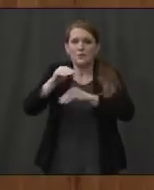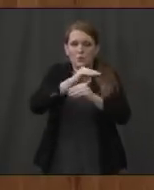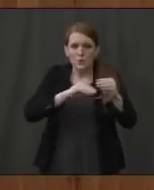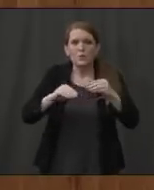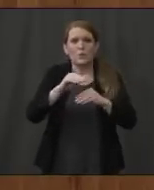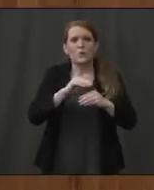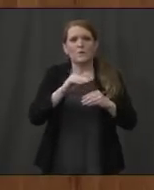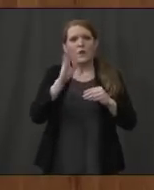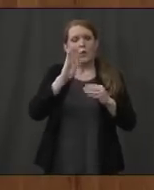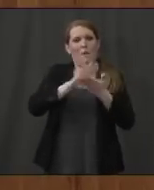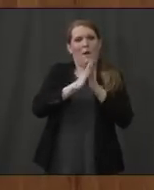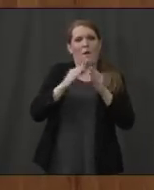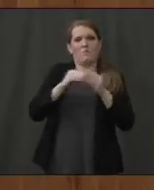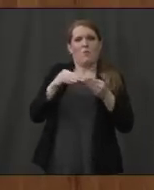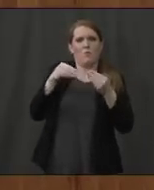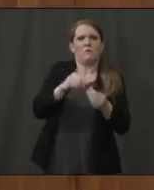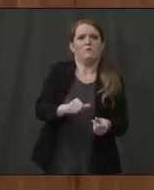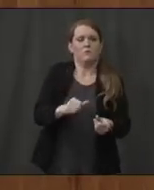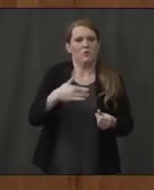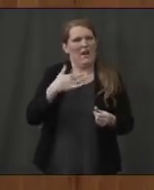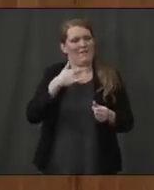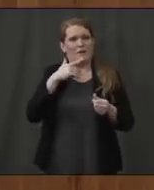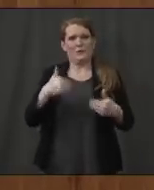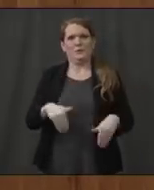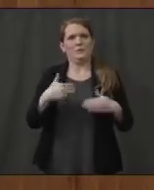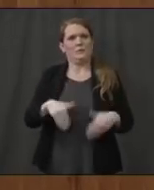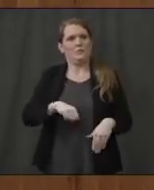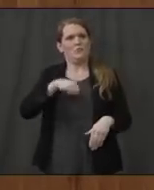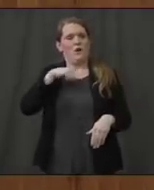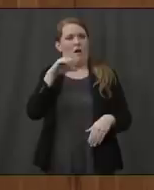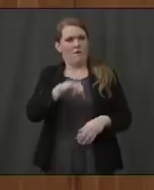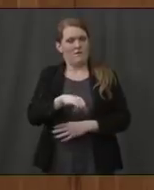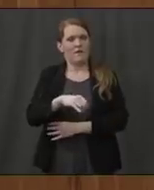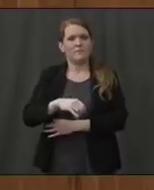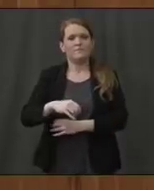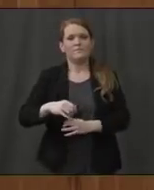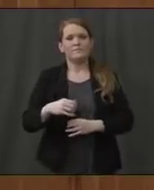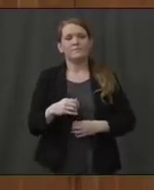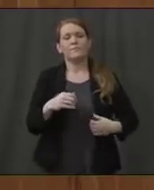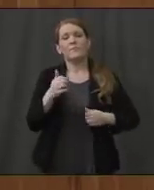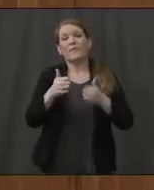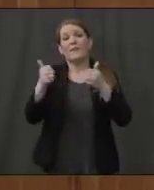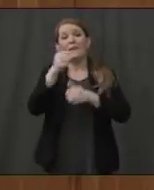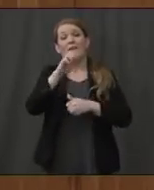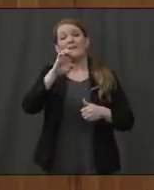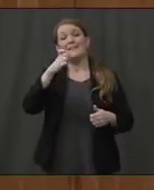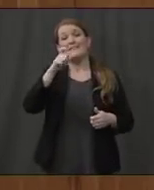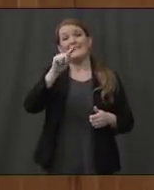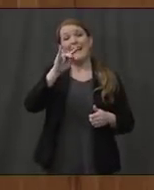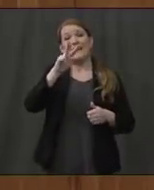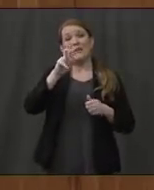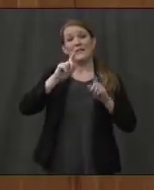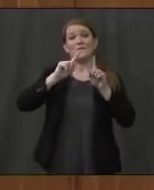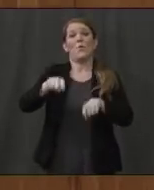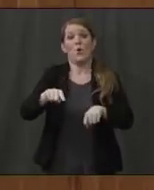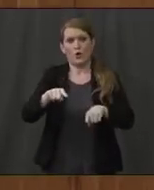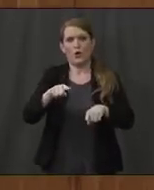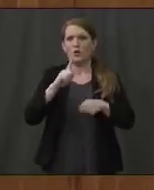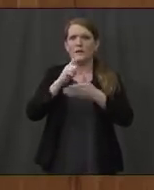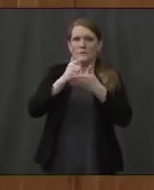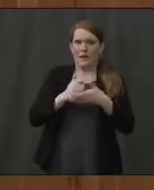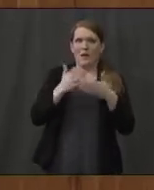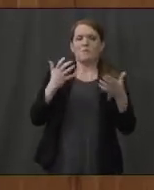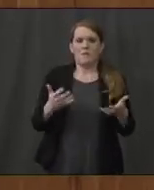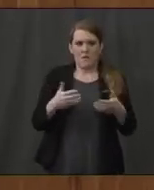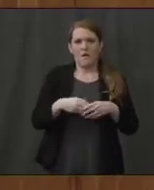great advancement. The executive orders have been incredibly meaningful. The continued partnership with the state relative to